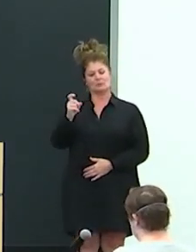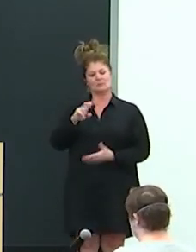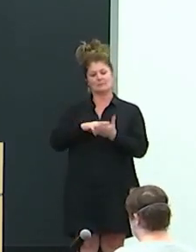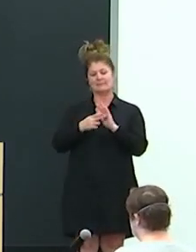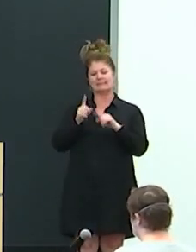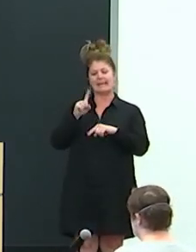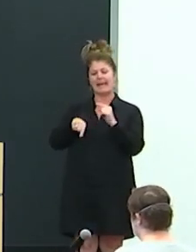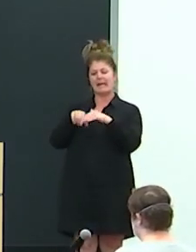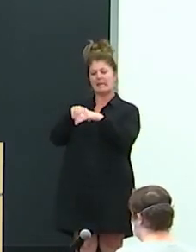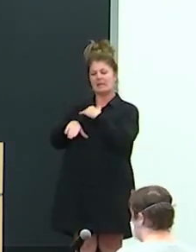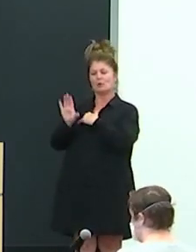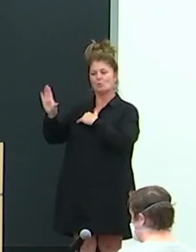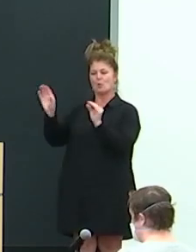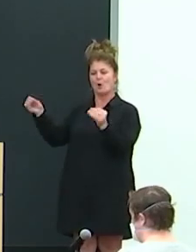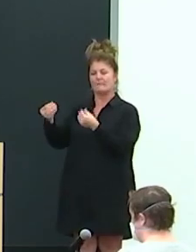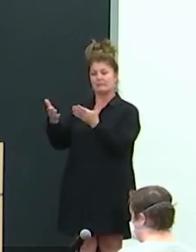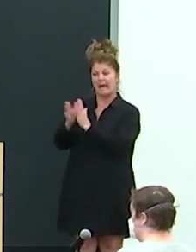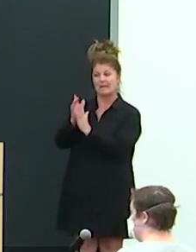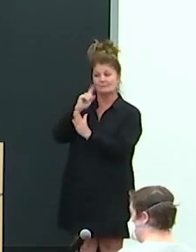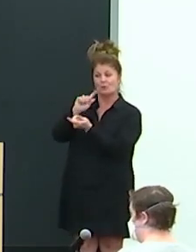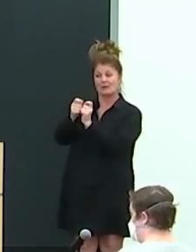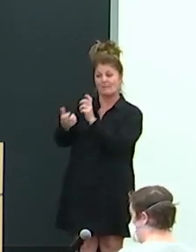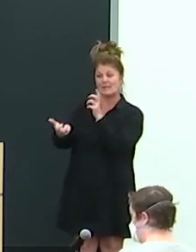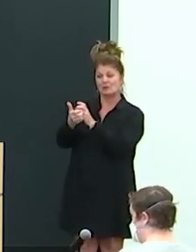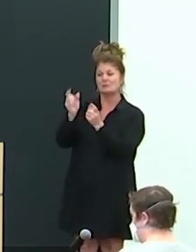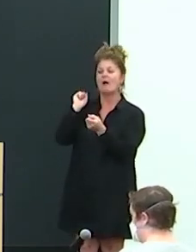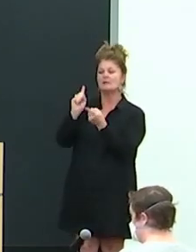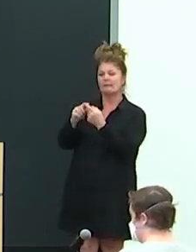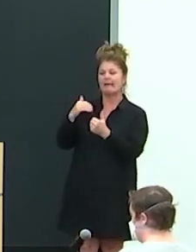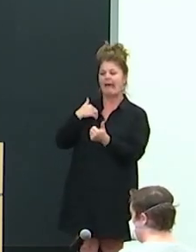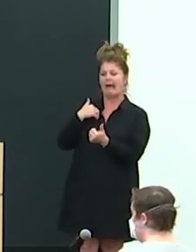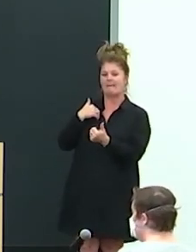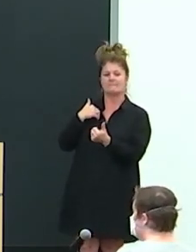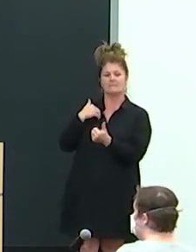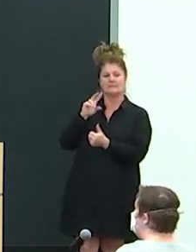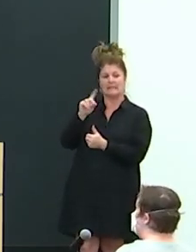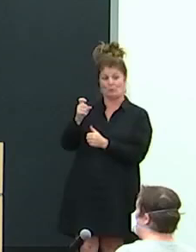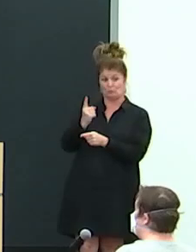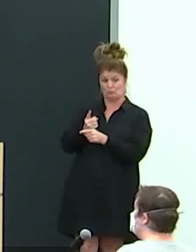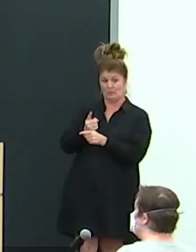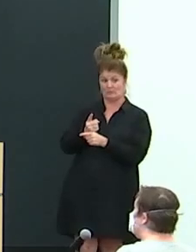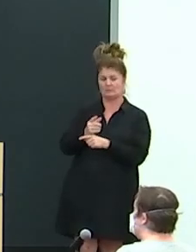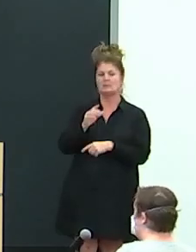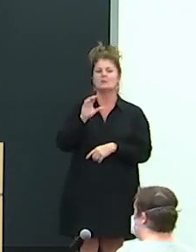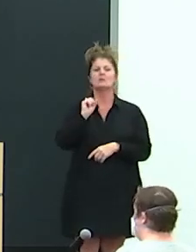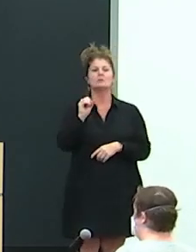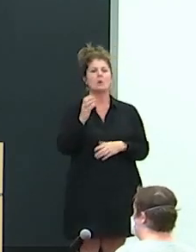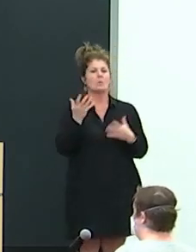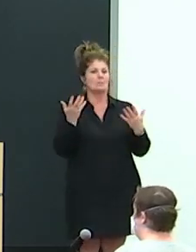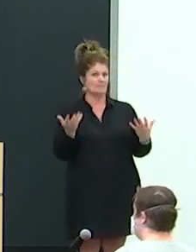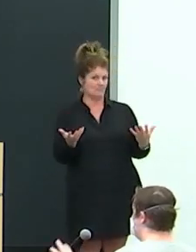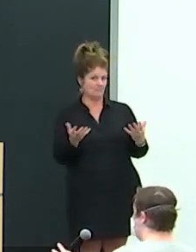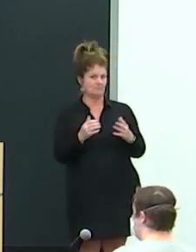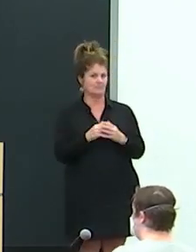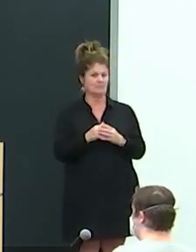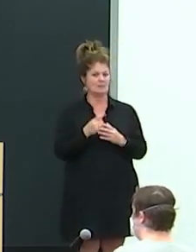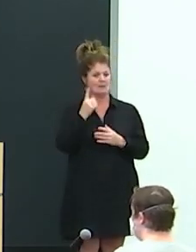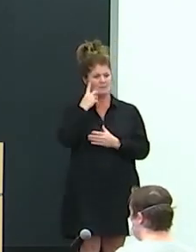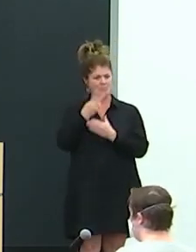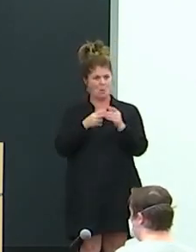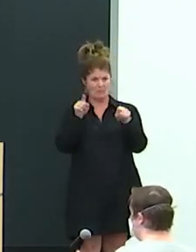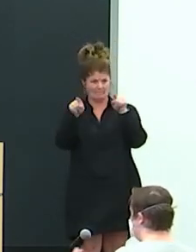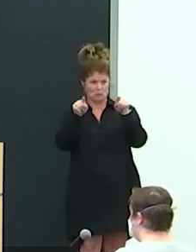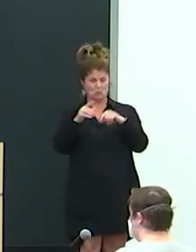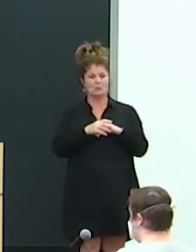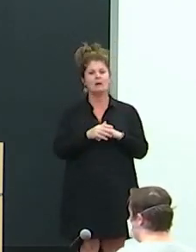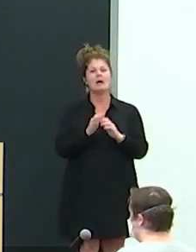you and officially get accommodations until they have that diagnosis. But how do you go about, and this is for both of you, how do you go